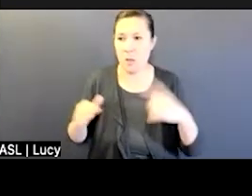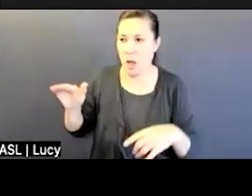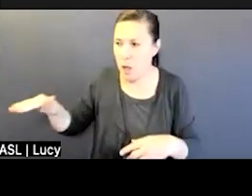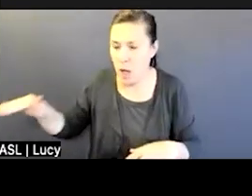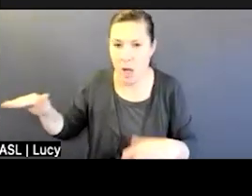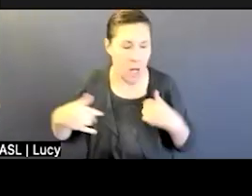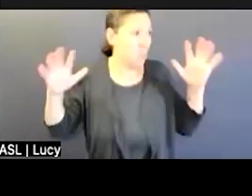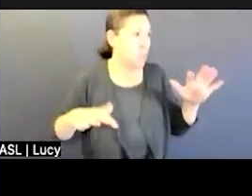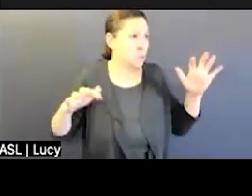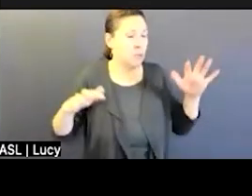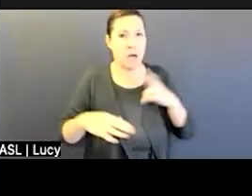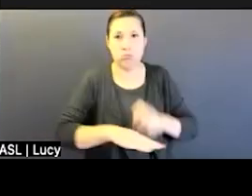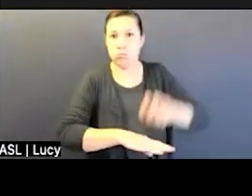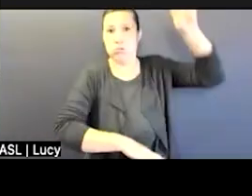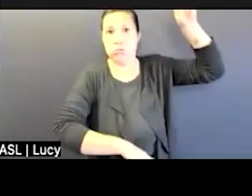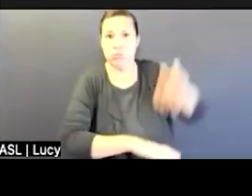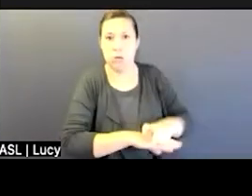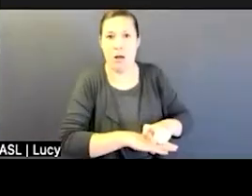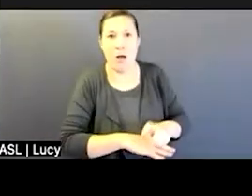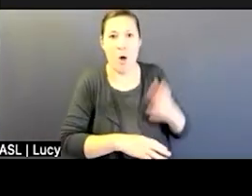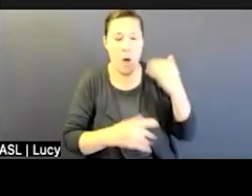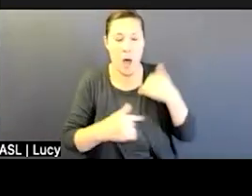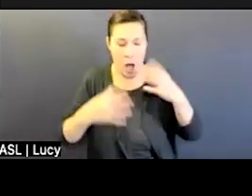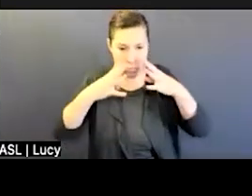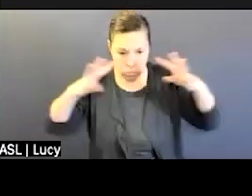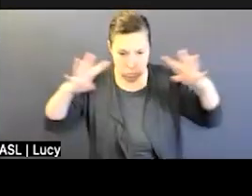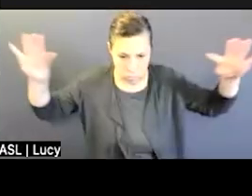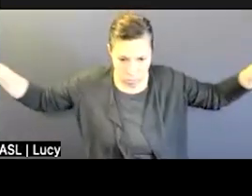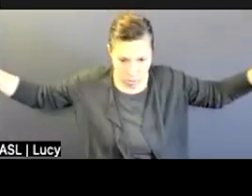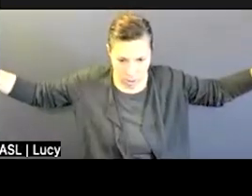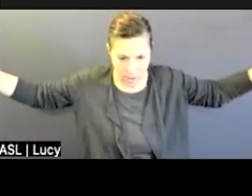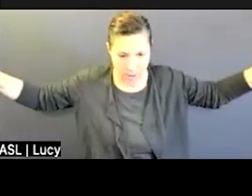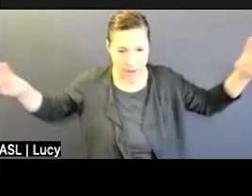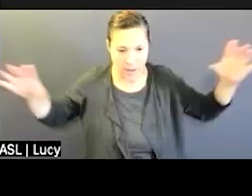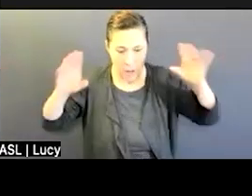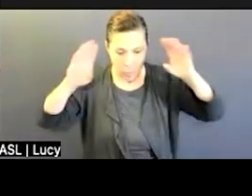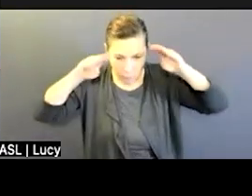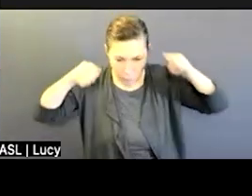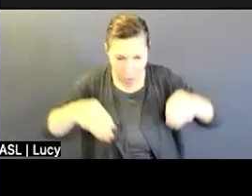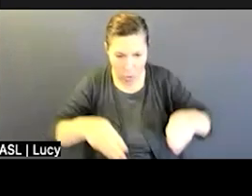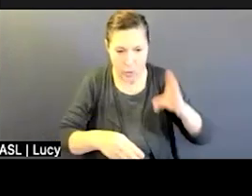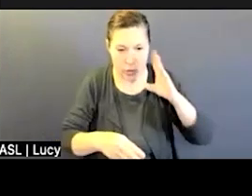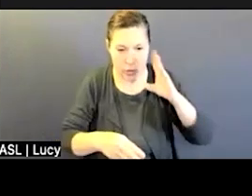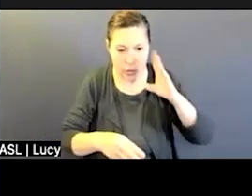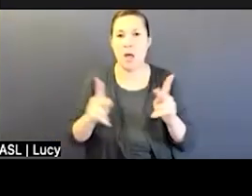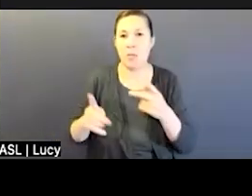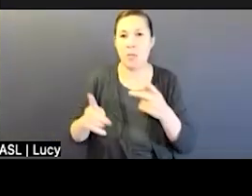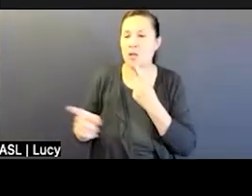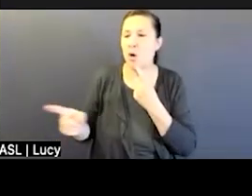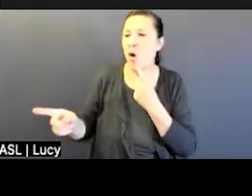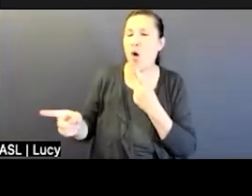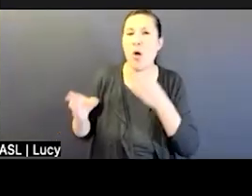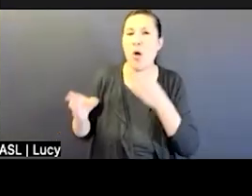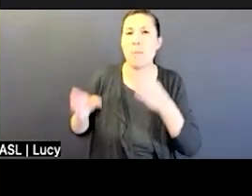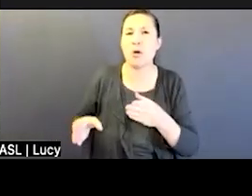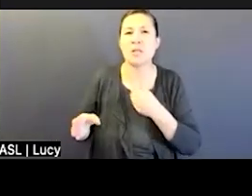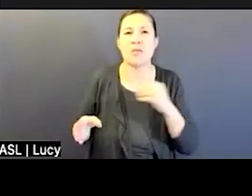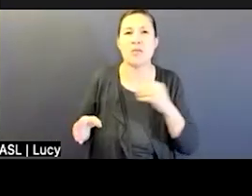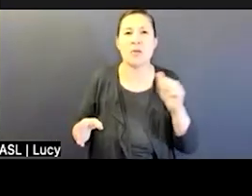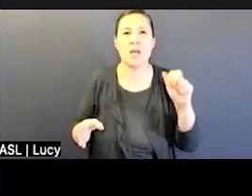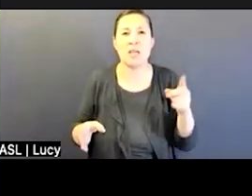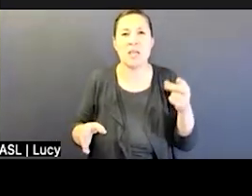mile because I'm gone. I'm so focused. And a lot of times people say, oh, someone with ADHD, it's a problem